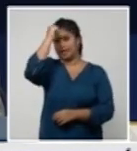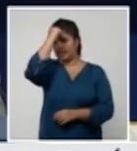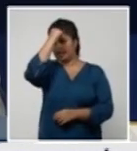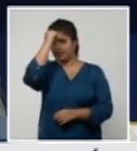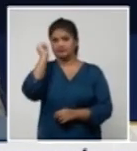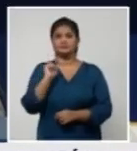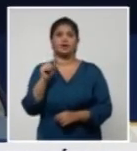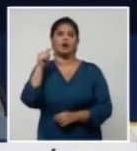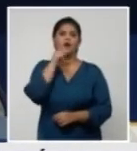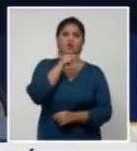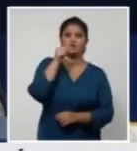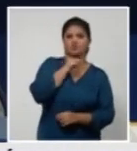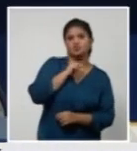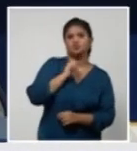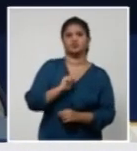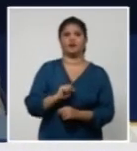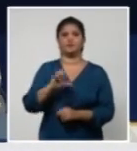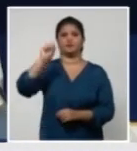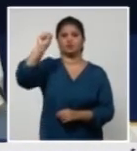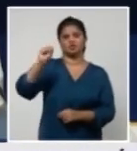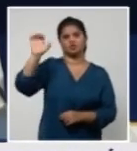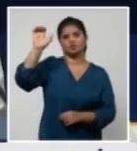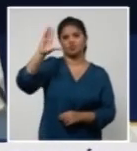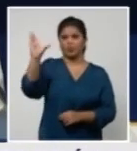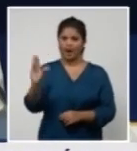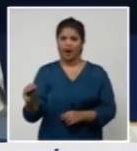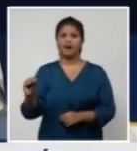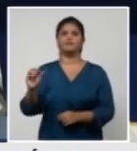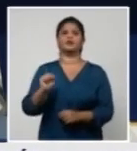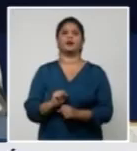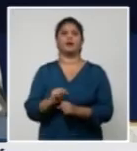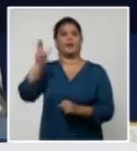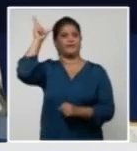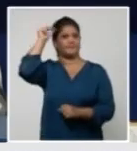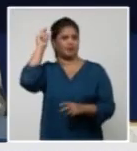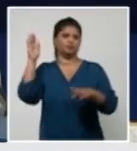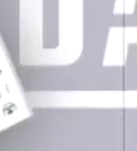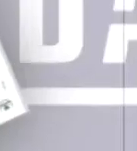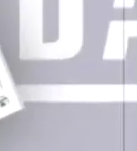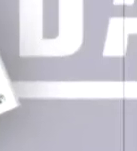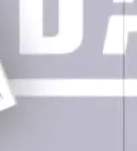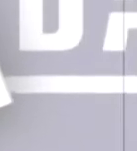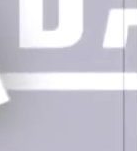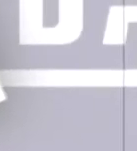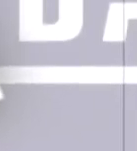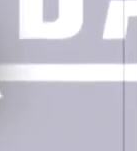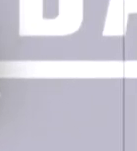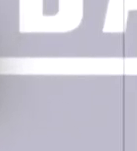This is the information we have today on the virus in Cuba and around the world.